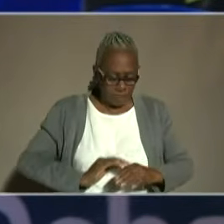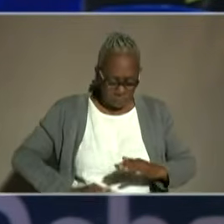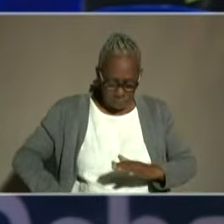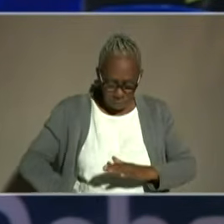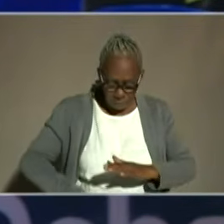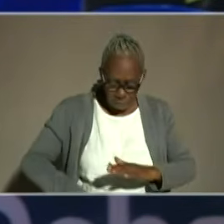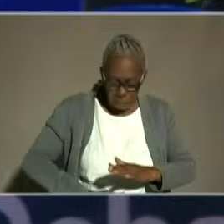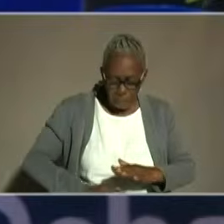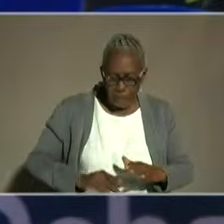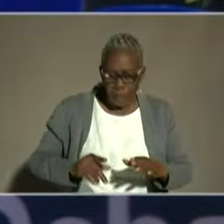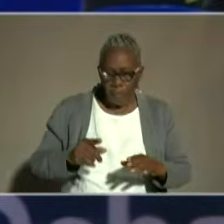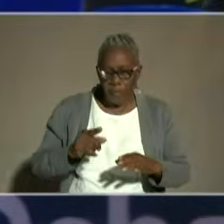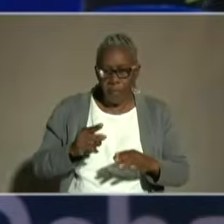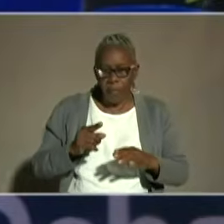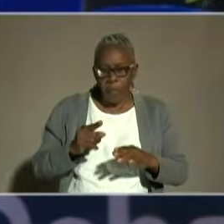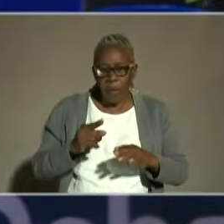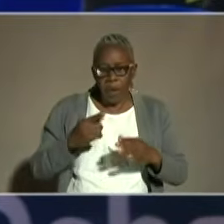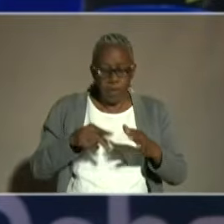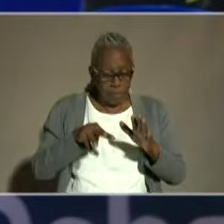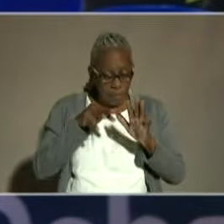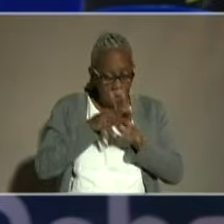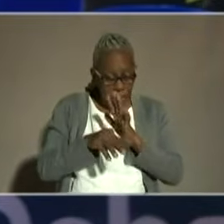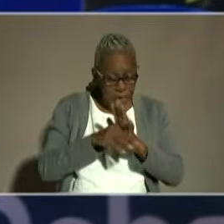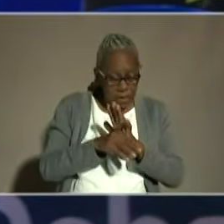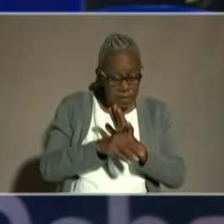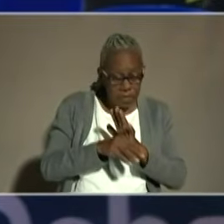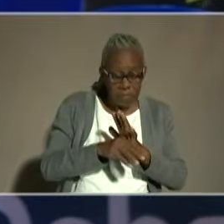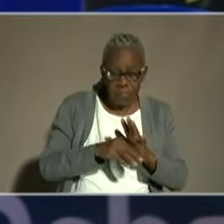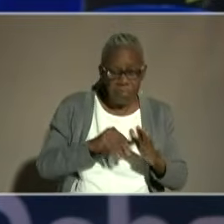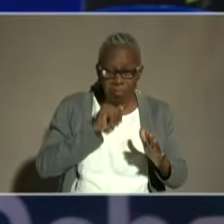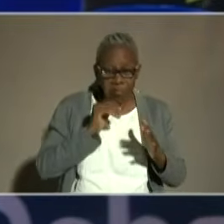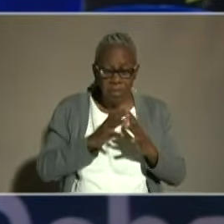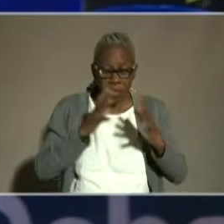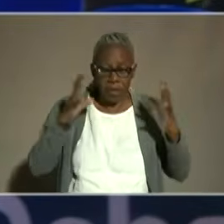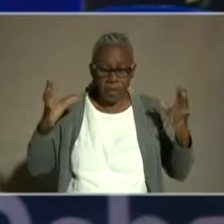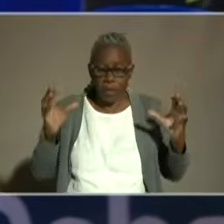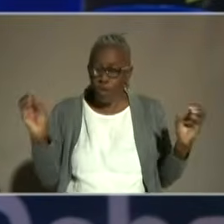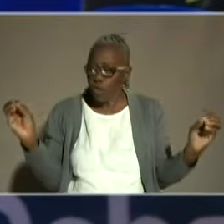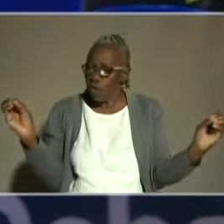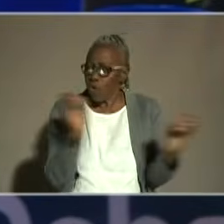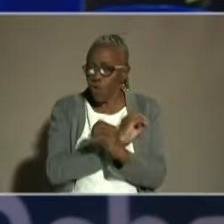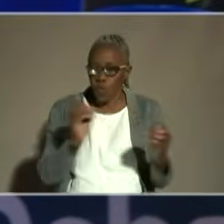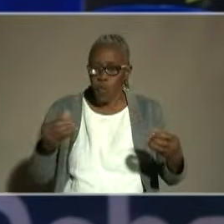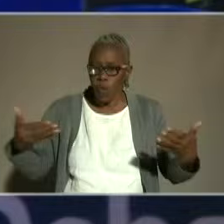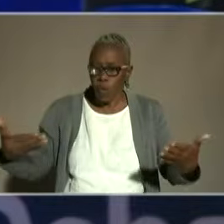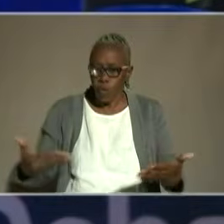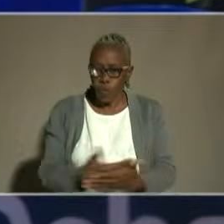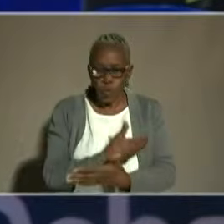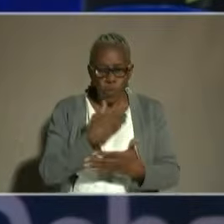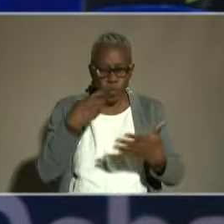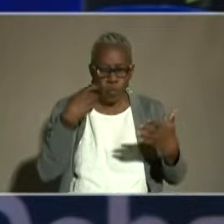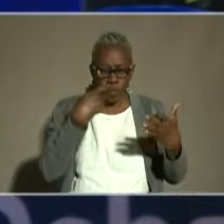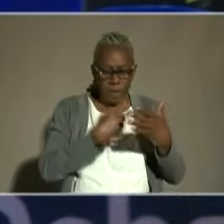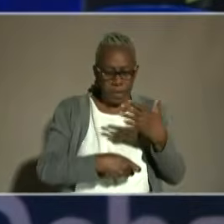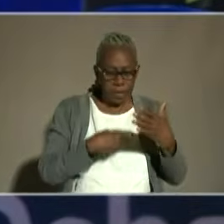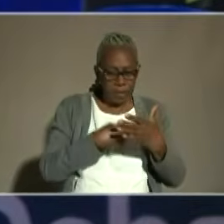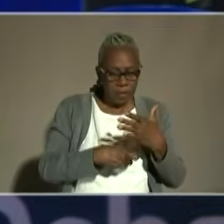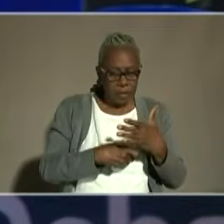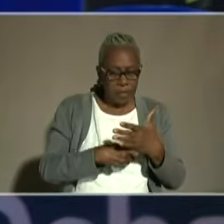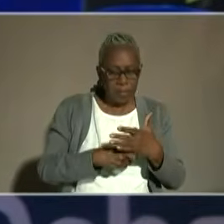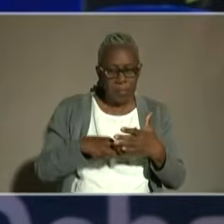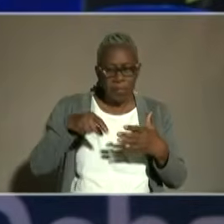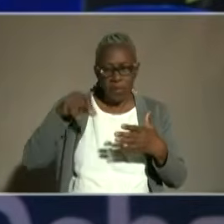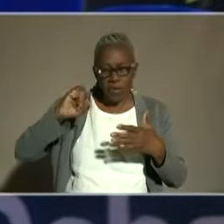over the last 3 years. You have had no new taxes to worry about. This administration has taken on the previously thought